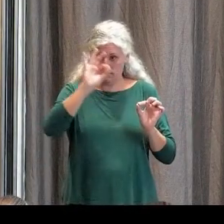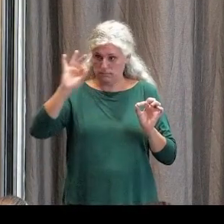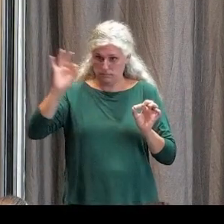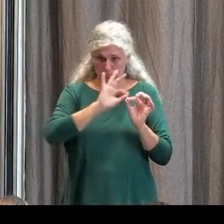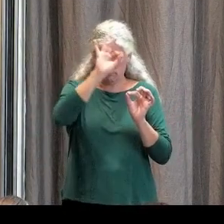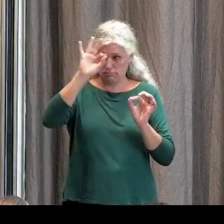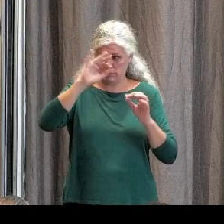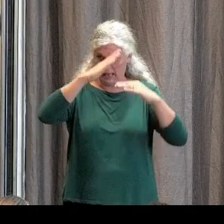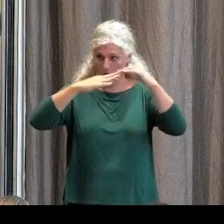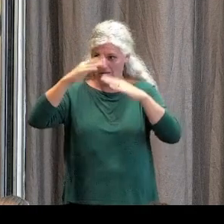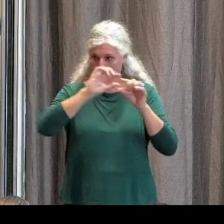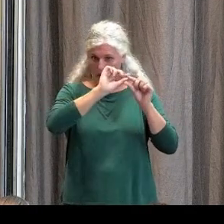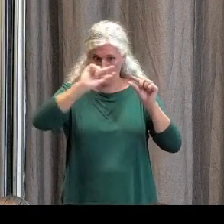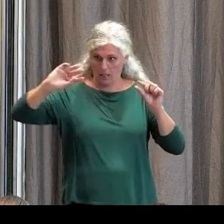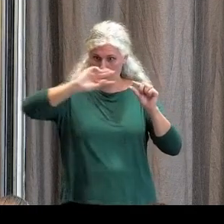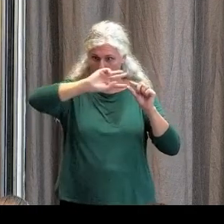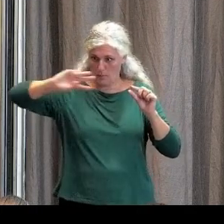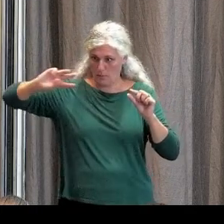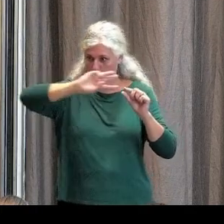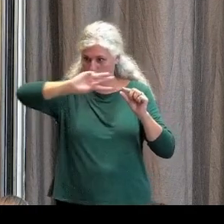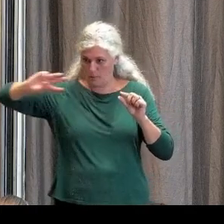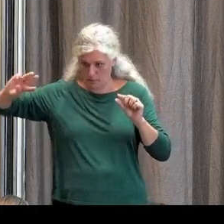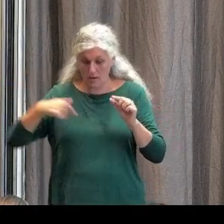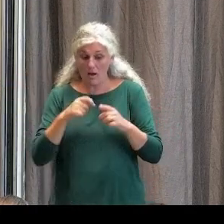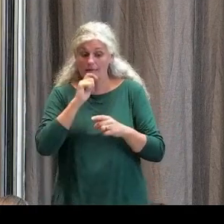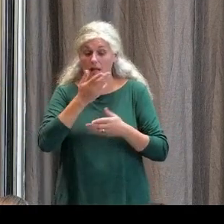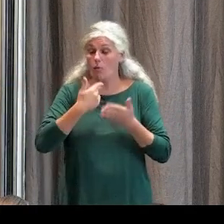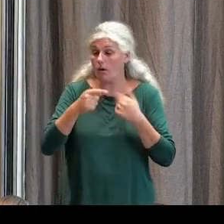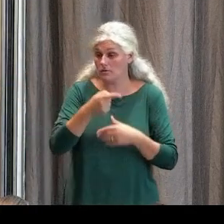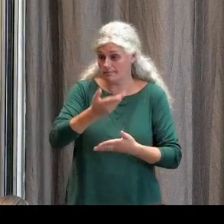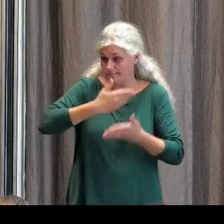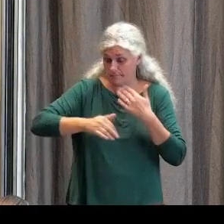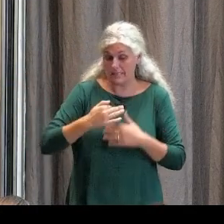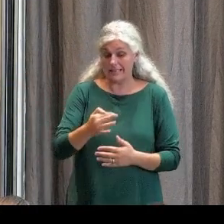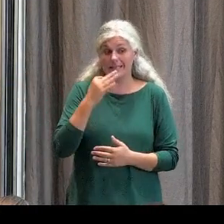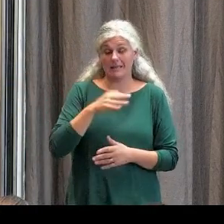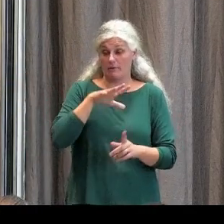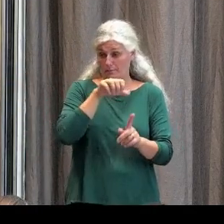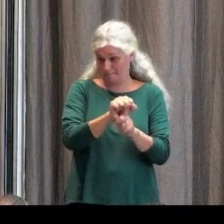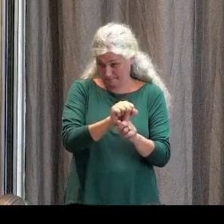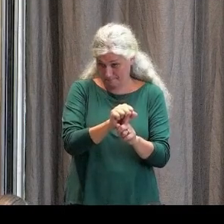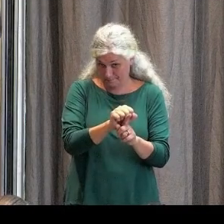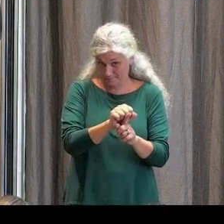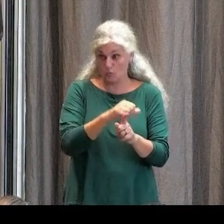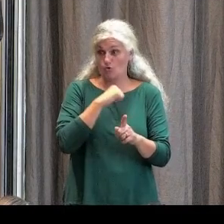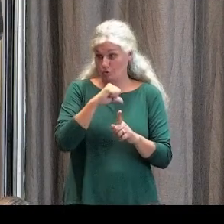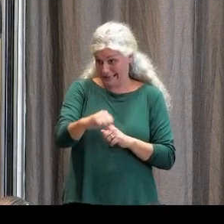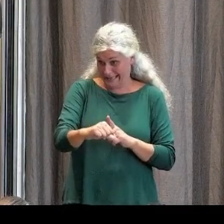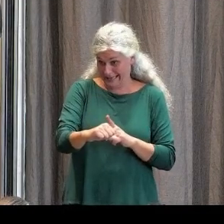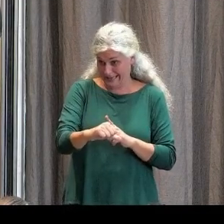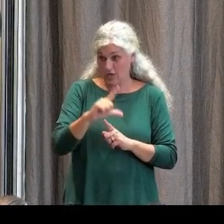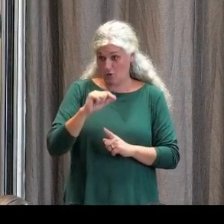sort of all overlapping, right? What this is telling us is that if you are diagnosed today